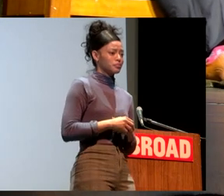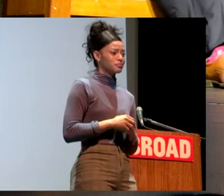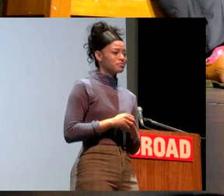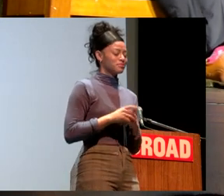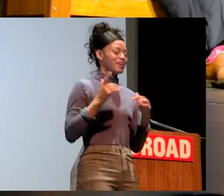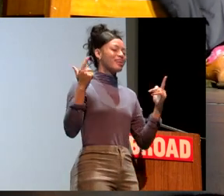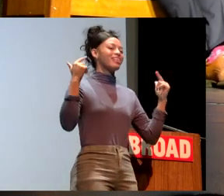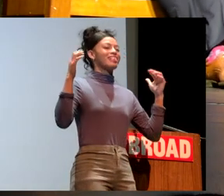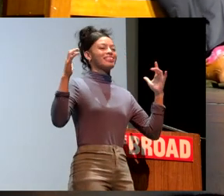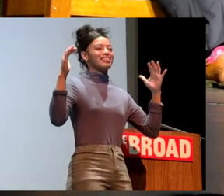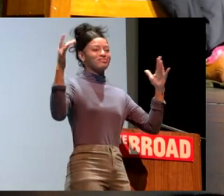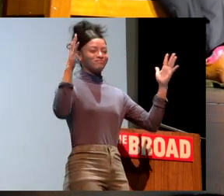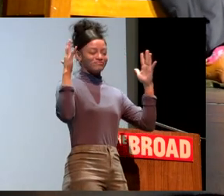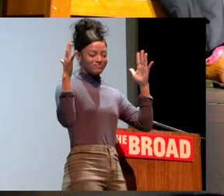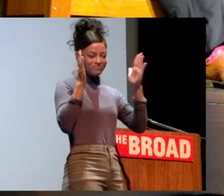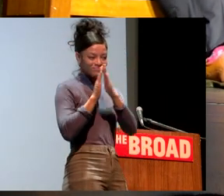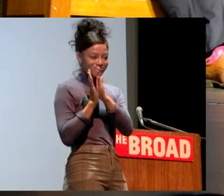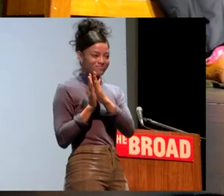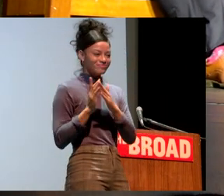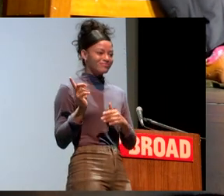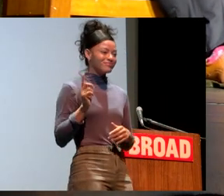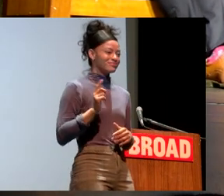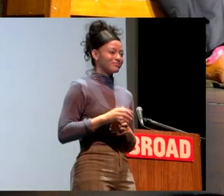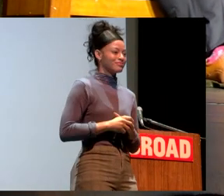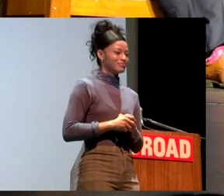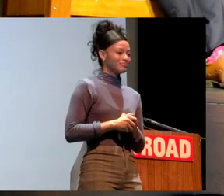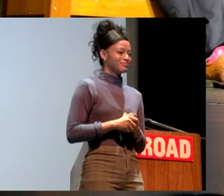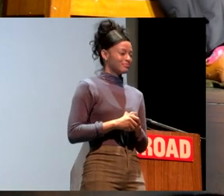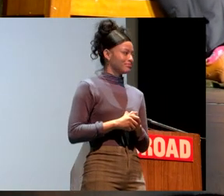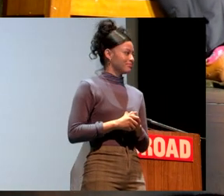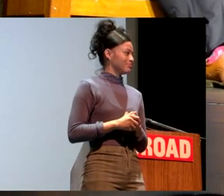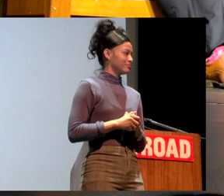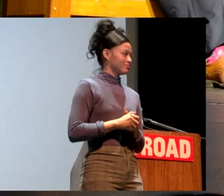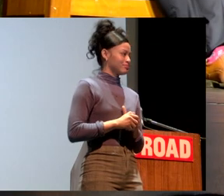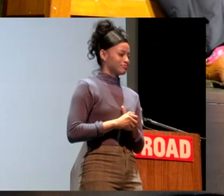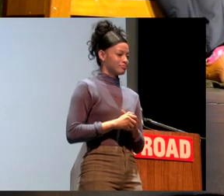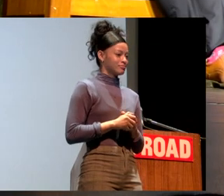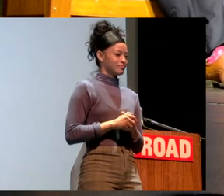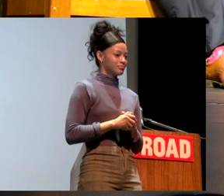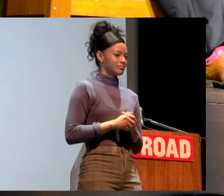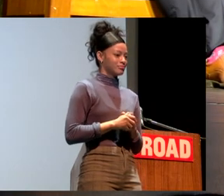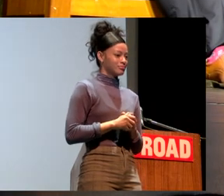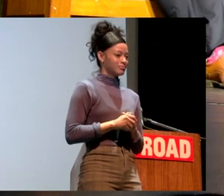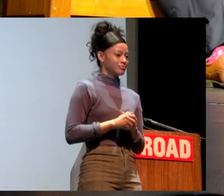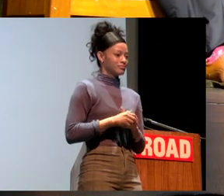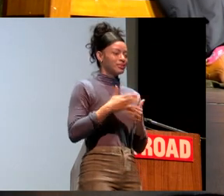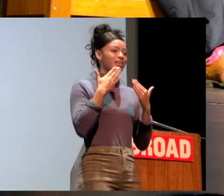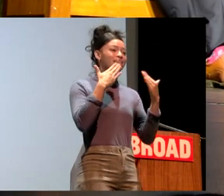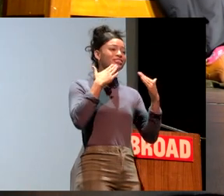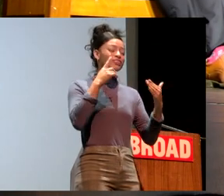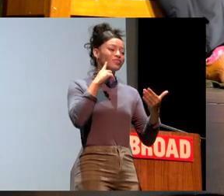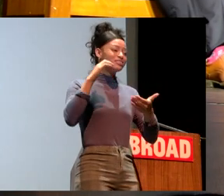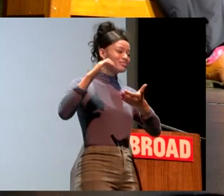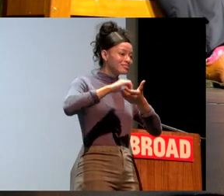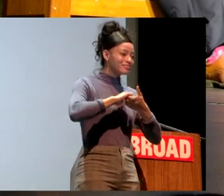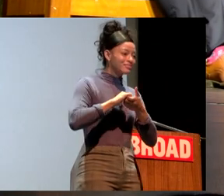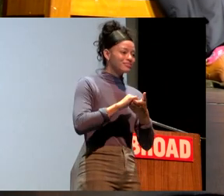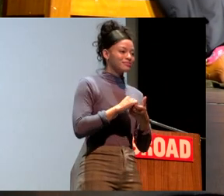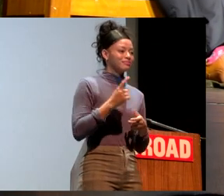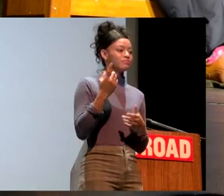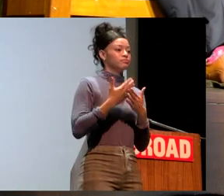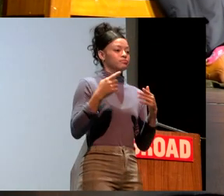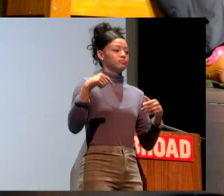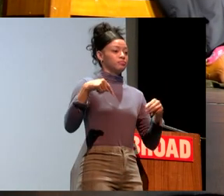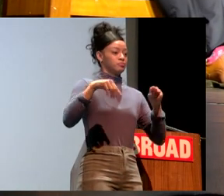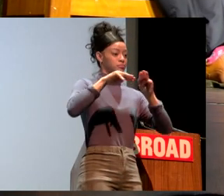It's a great way to transition into your collaboration together. Okay. And one of the things at the Broad Museum, when we worked